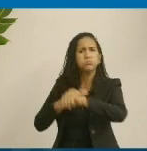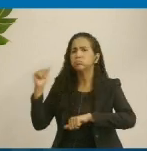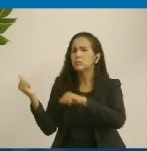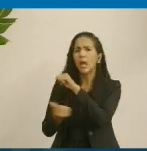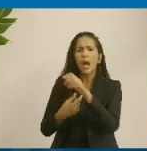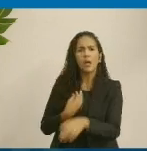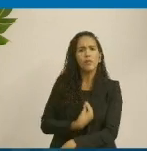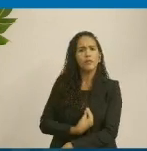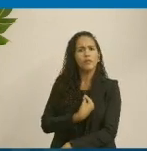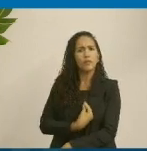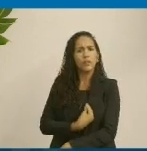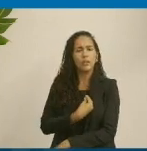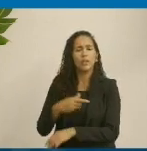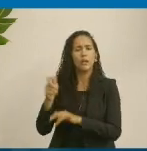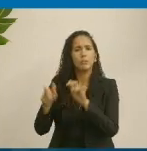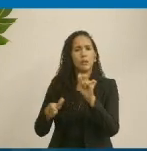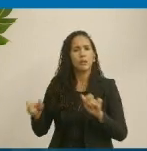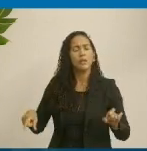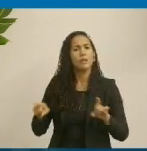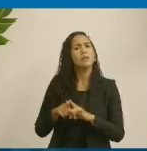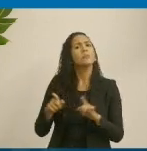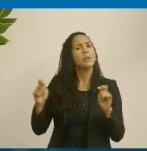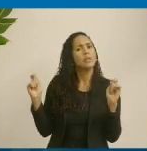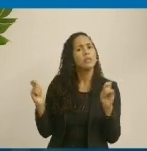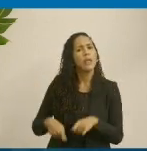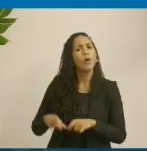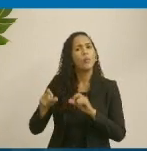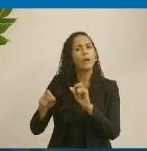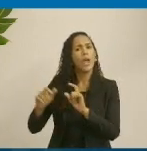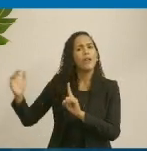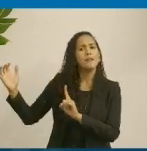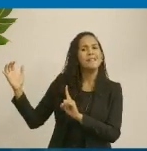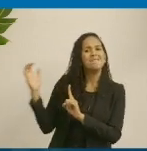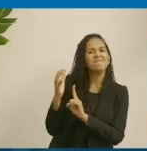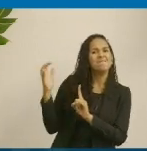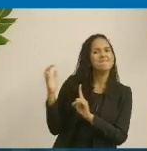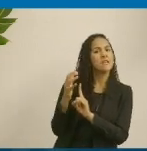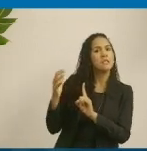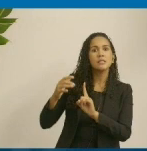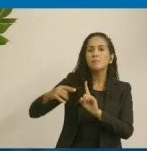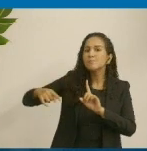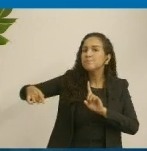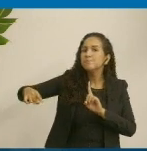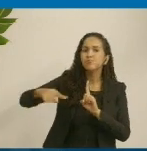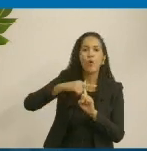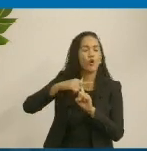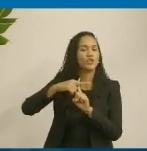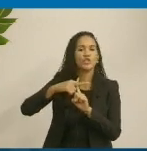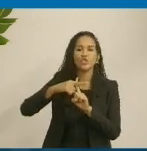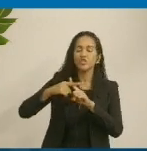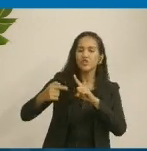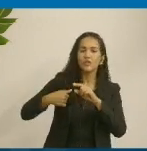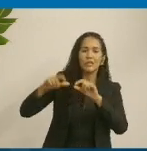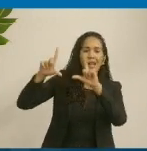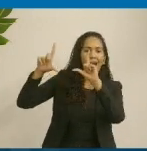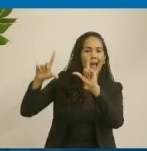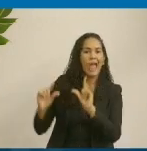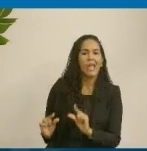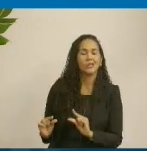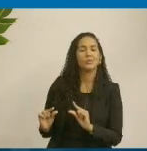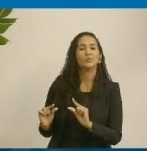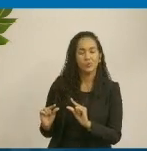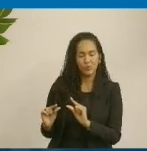also have a significant impact on the reduction of the cause of death of